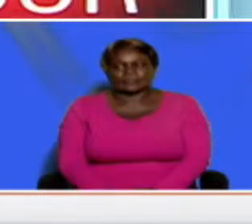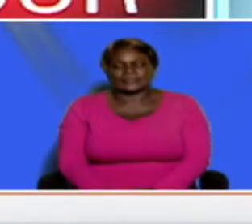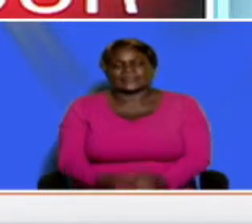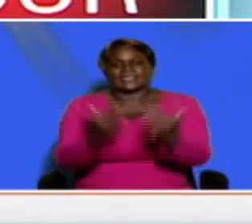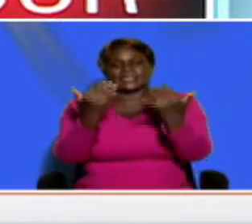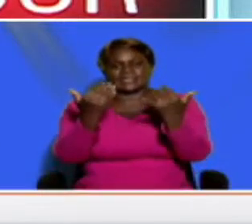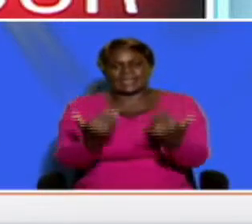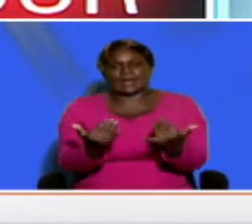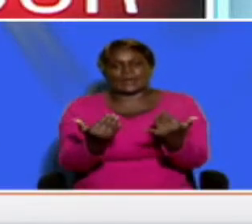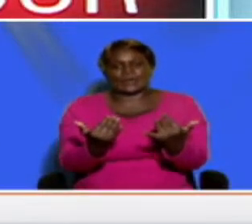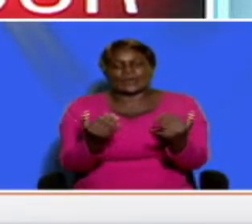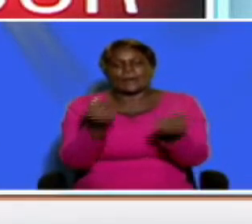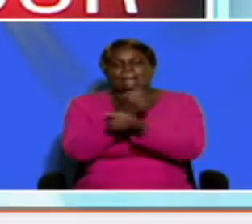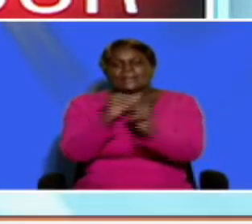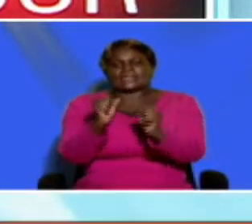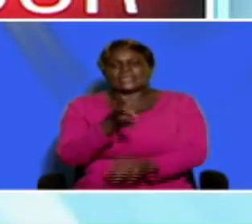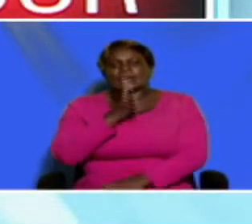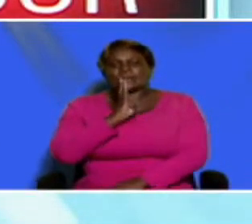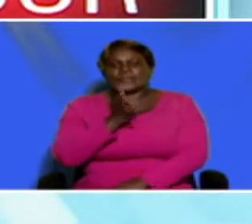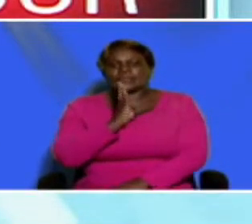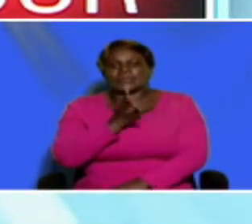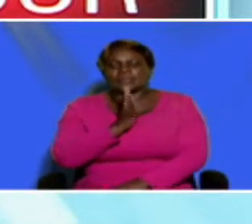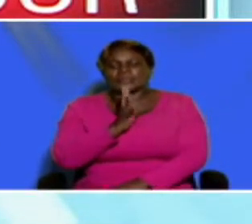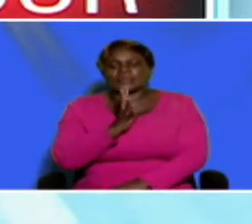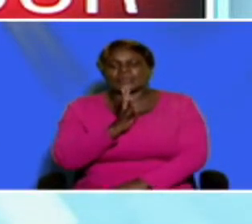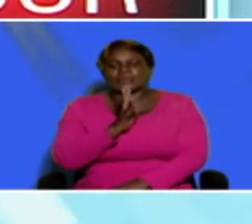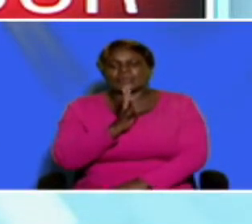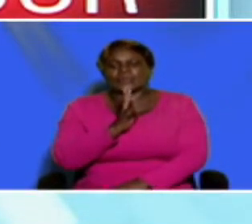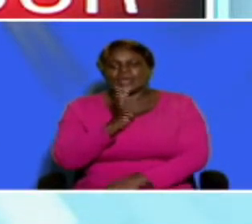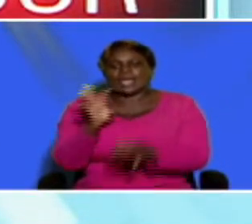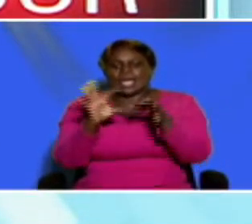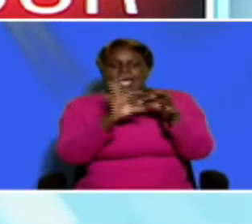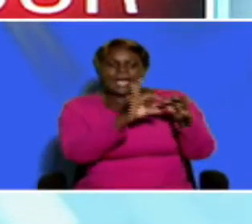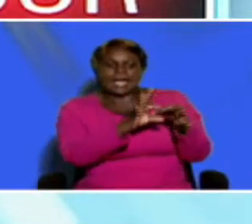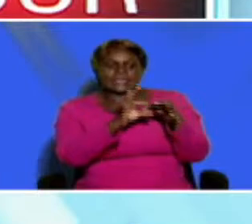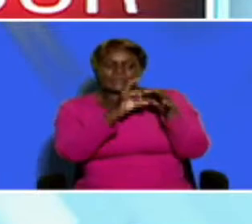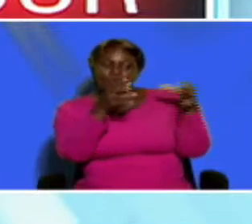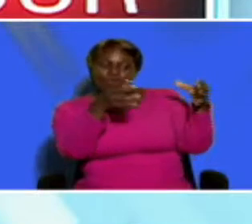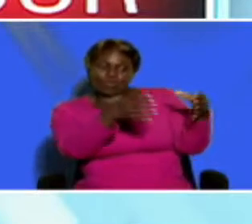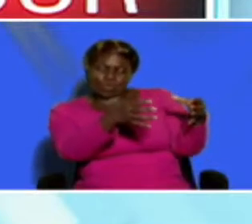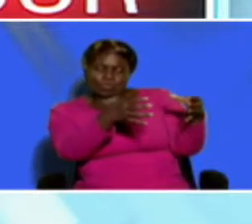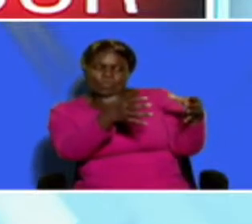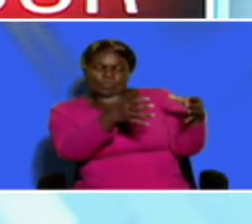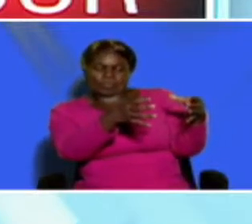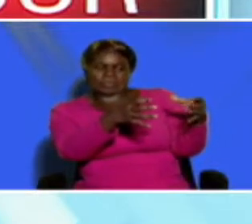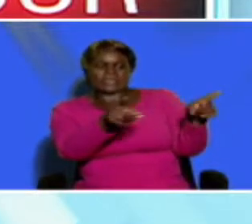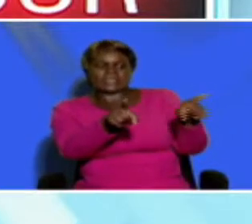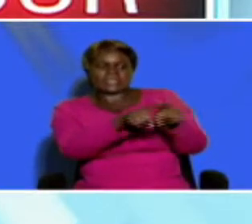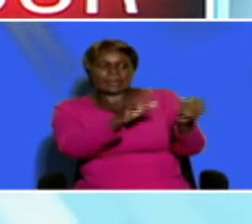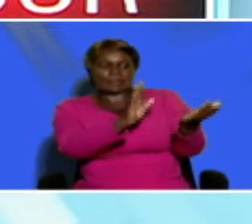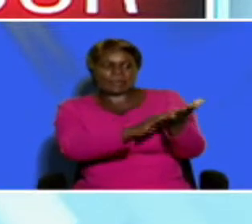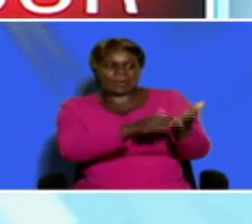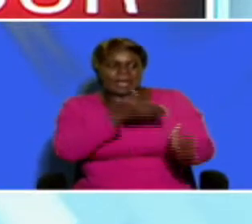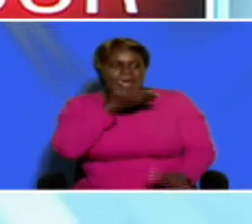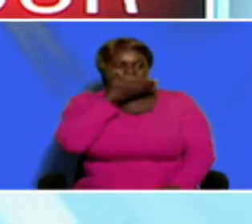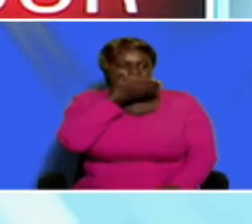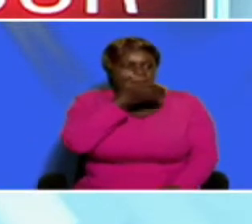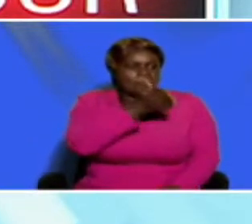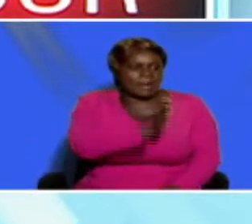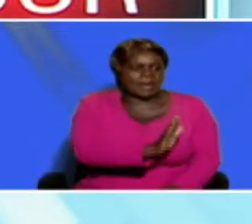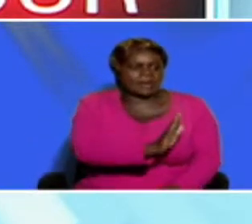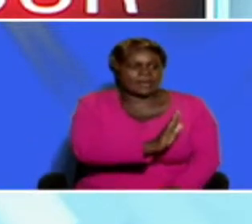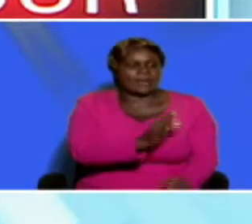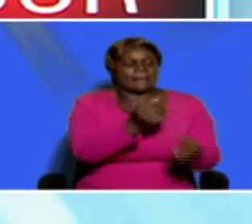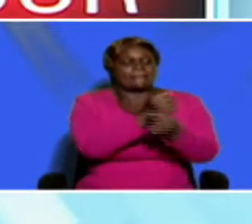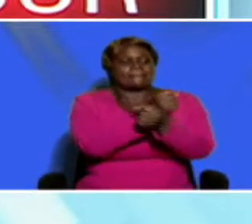All right, straight after the president spoke, the Azimio One Kenya released a statement in response to what